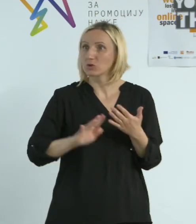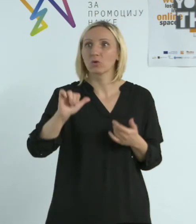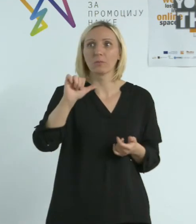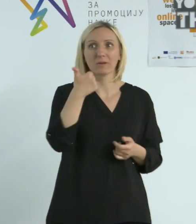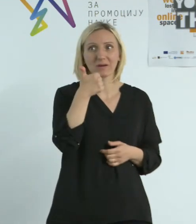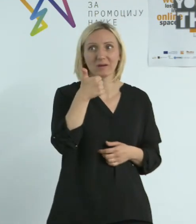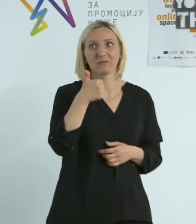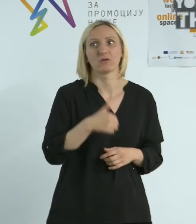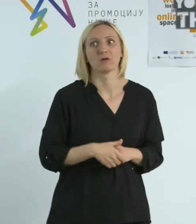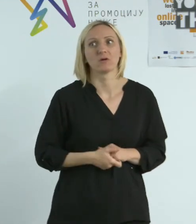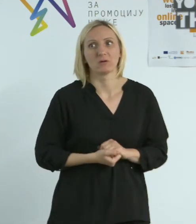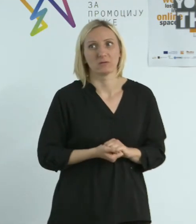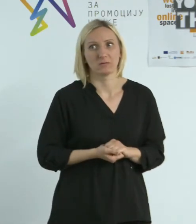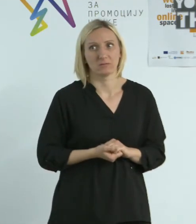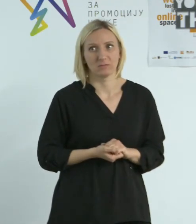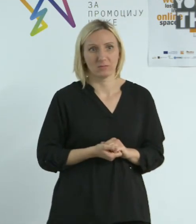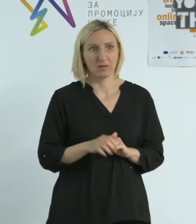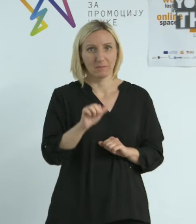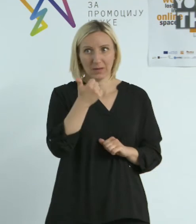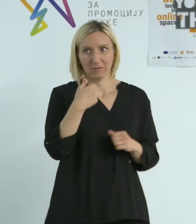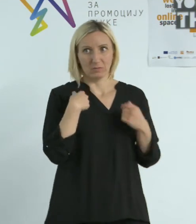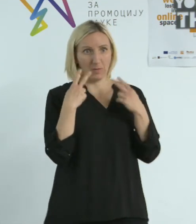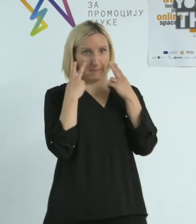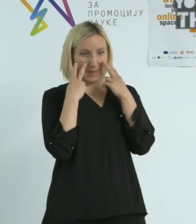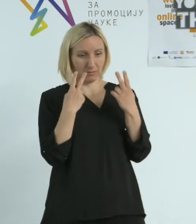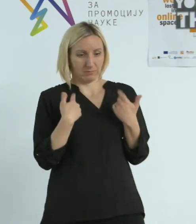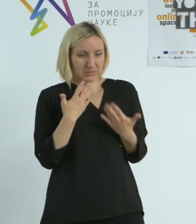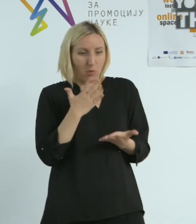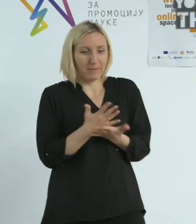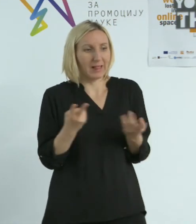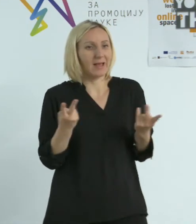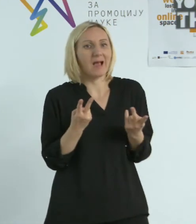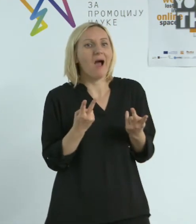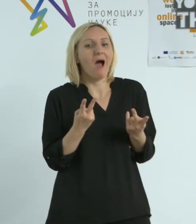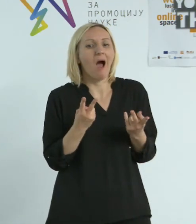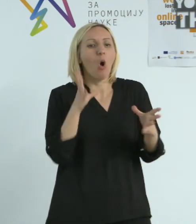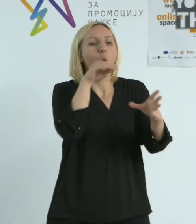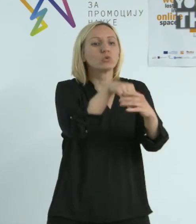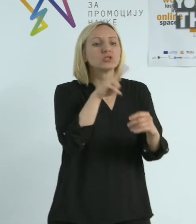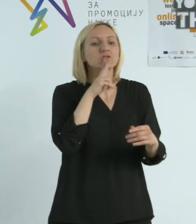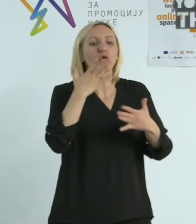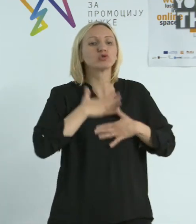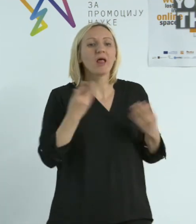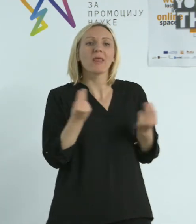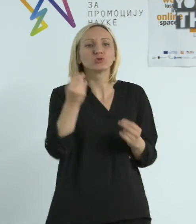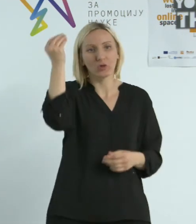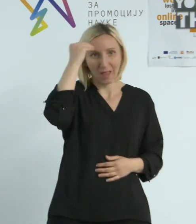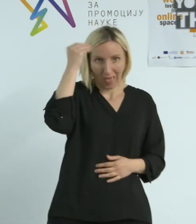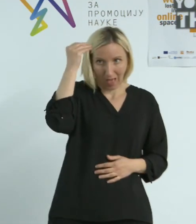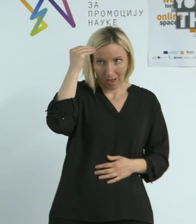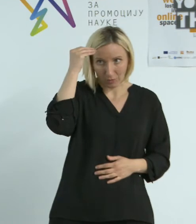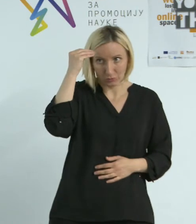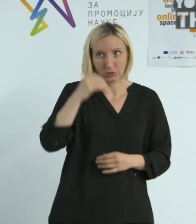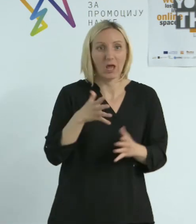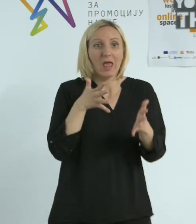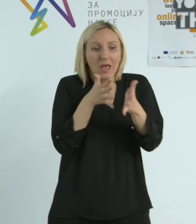first standing in perspective as a participant who wants to learn something, and through this course